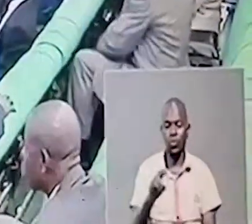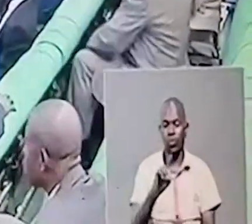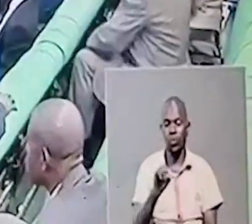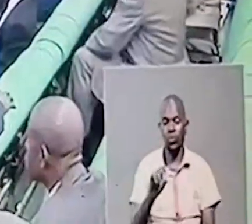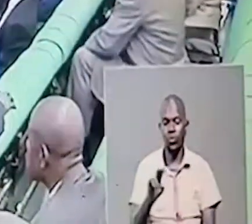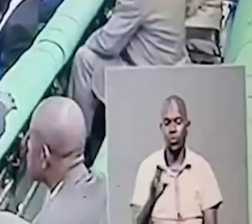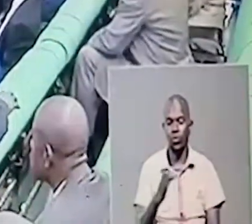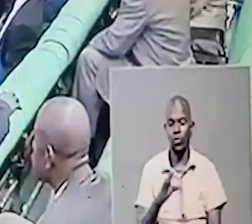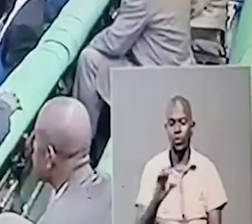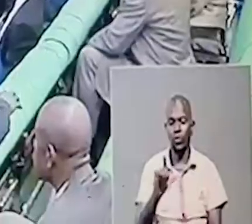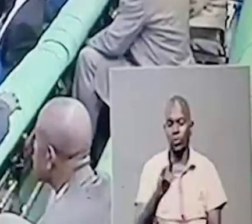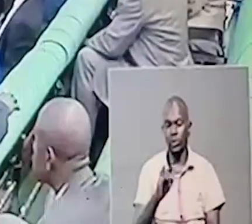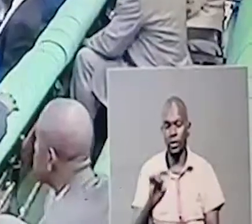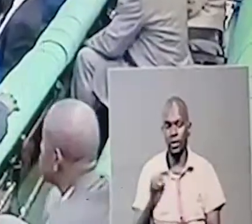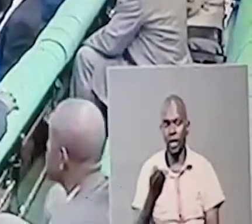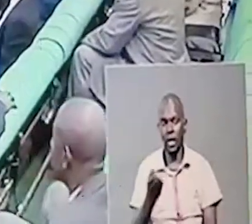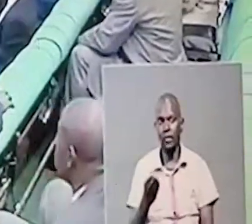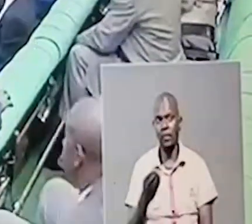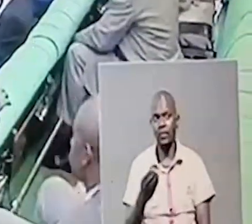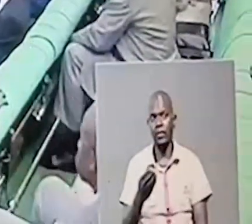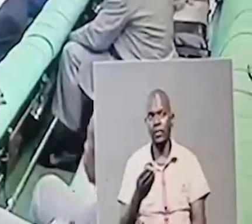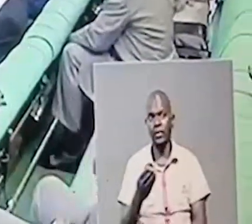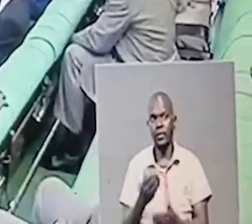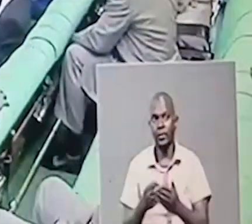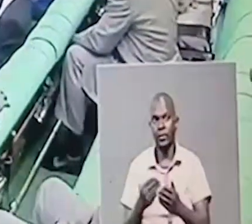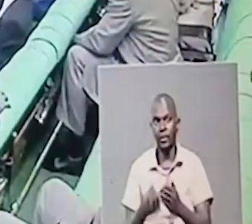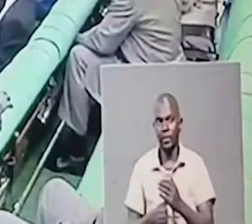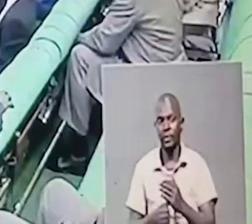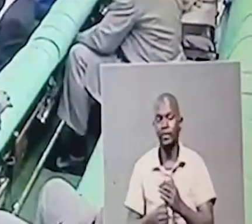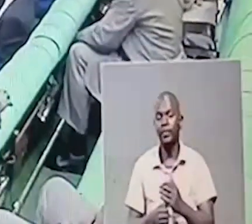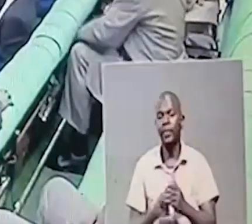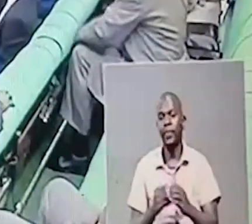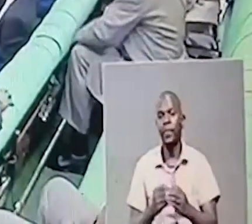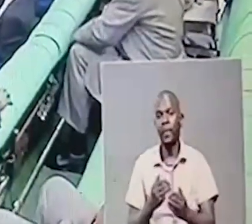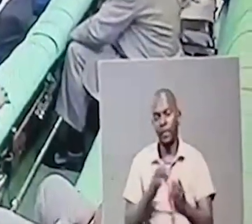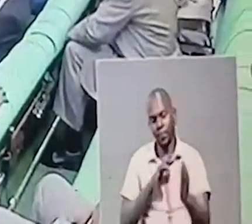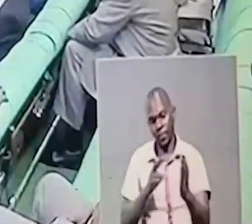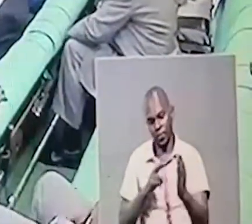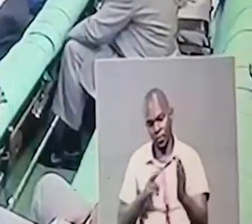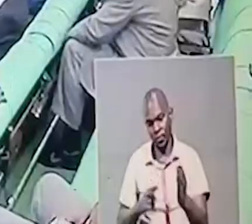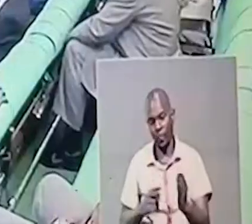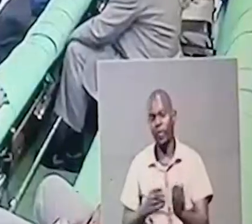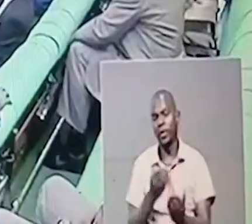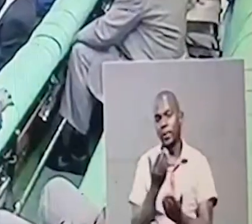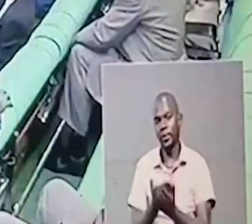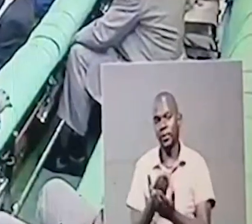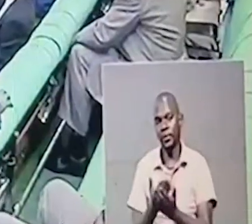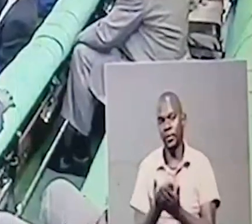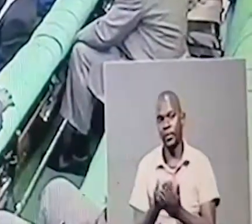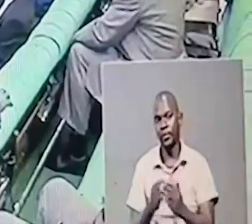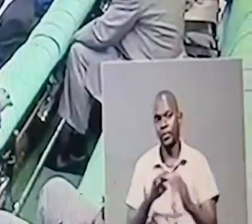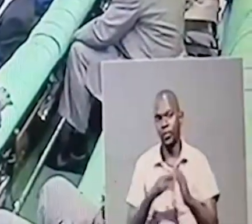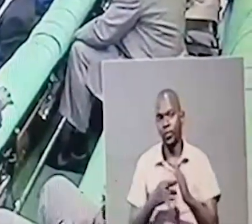Speaker. Mr. Speaker, I've perused through the bill which has been laid here, and